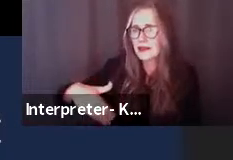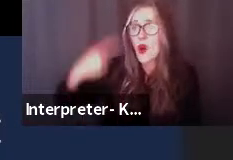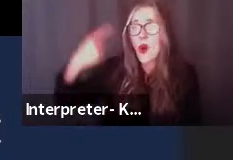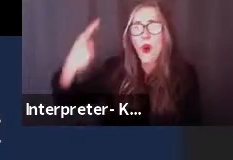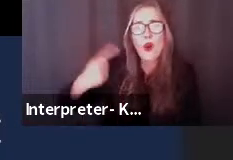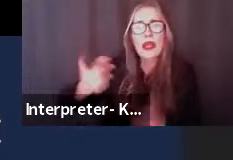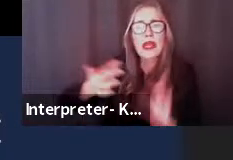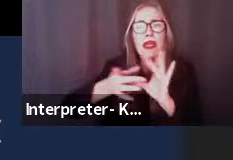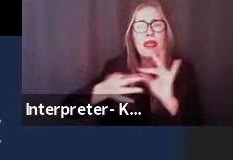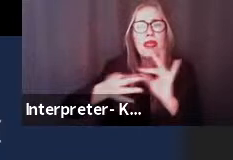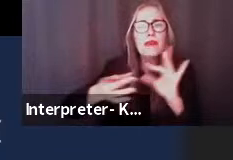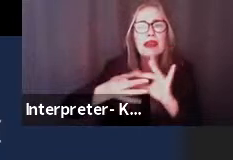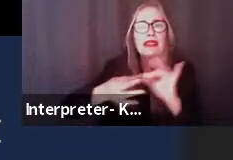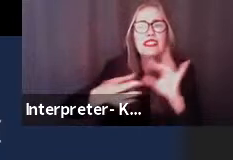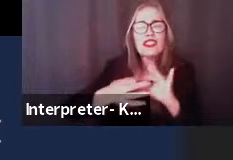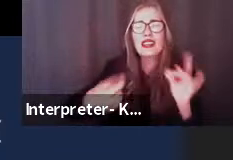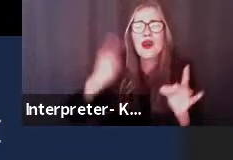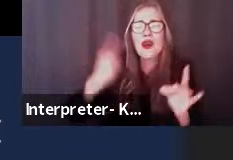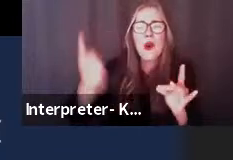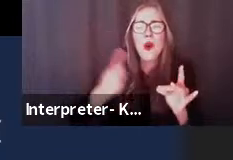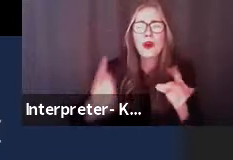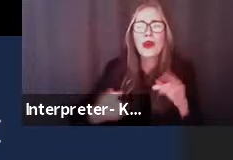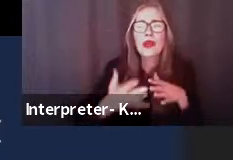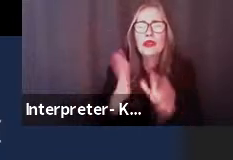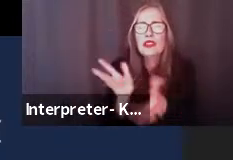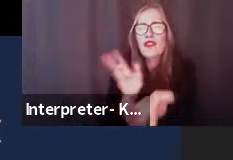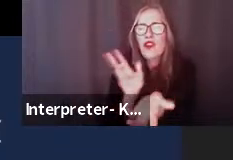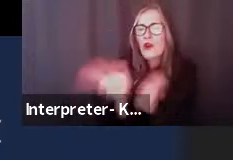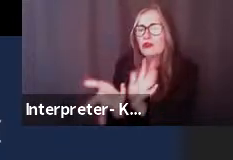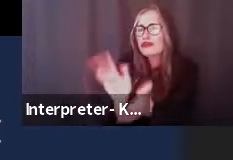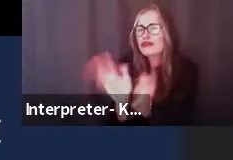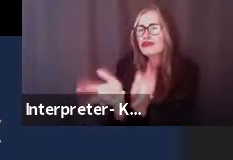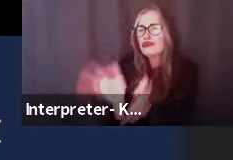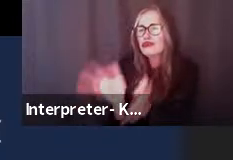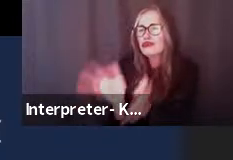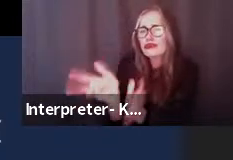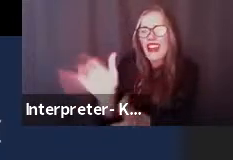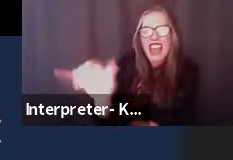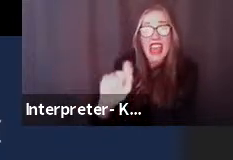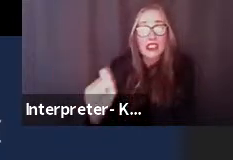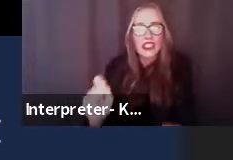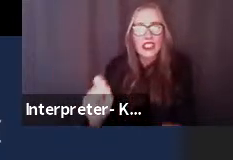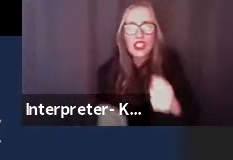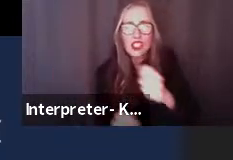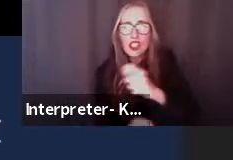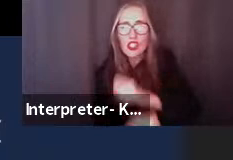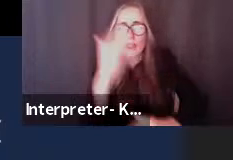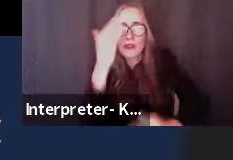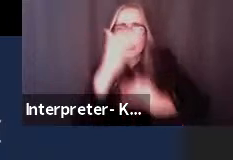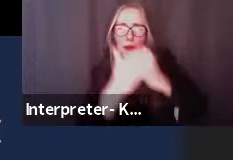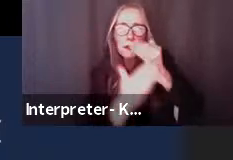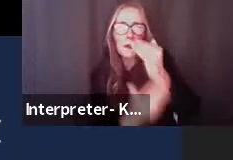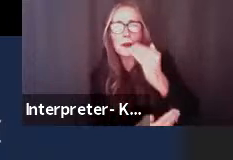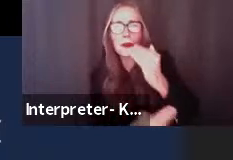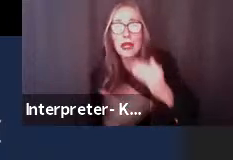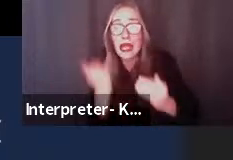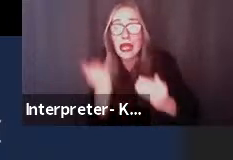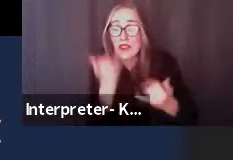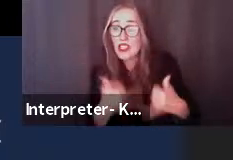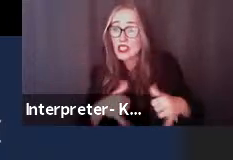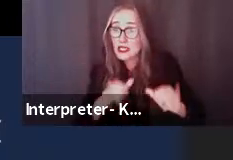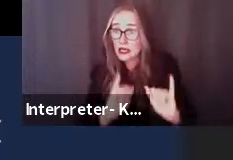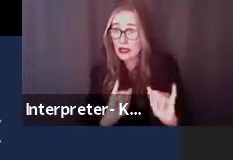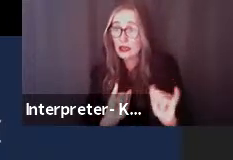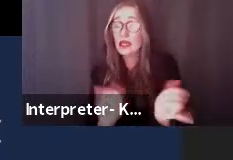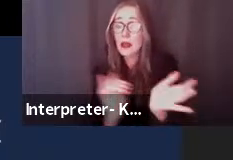shift um if we talk about how it continues to play a fun foundational role in medical research and in clinical